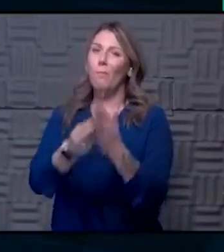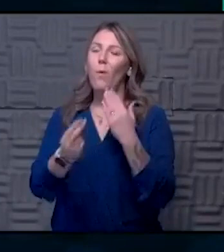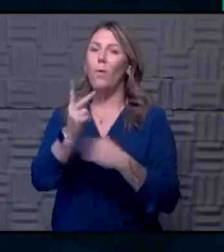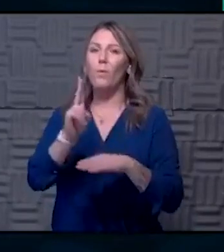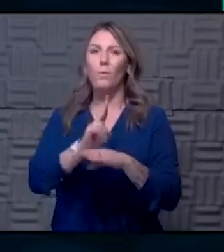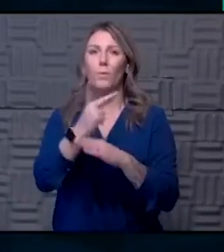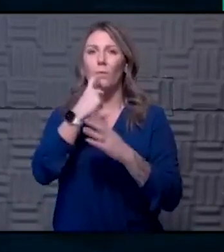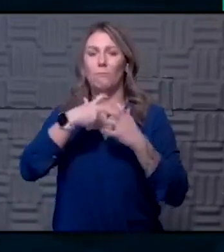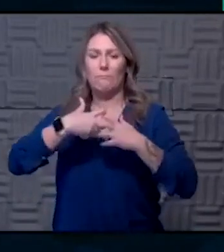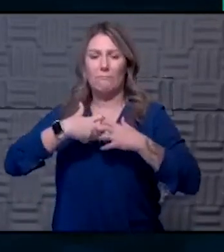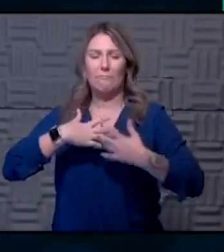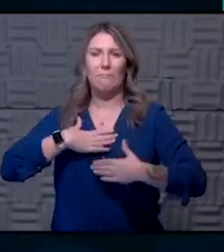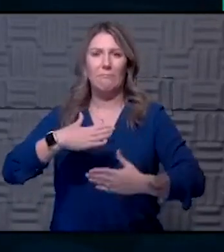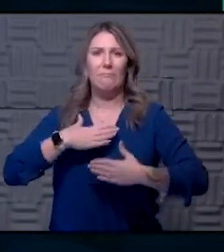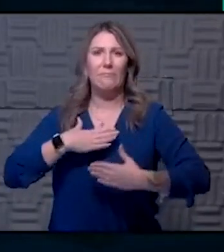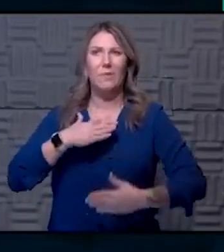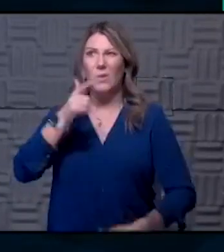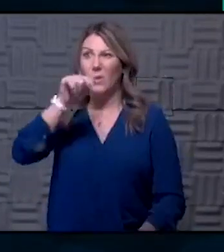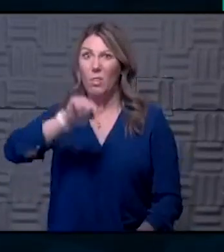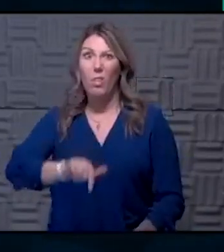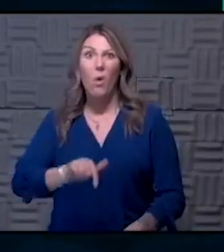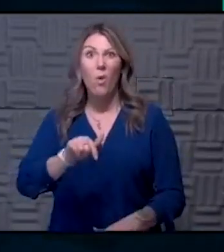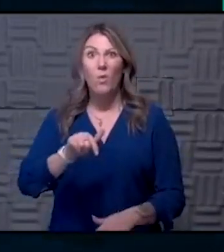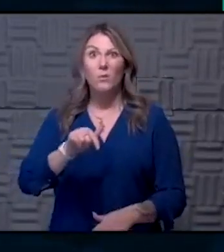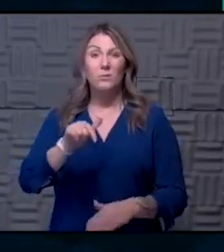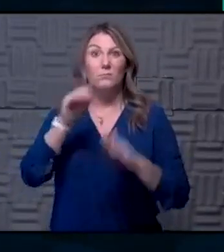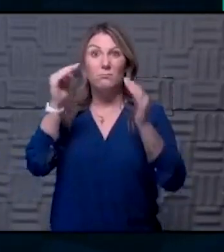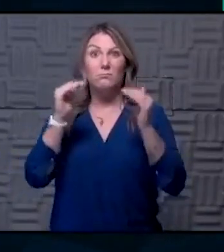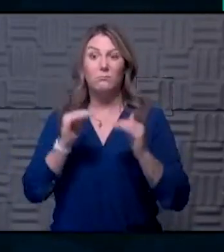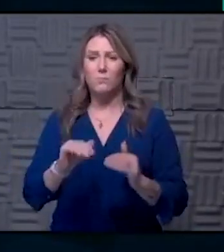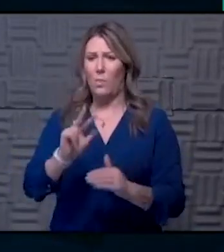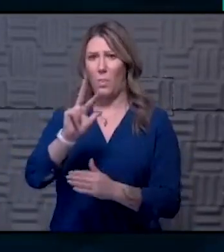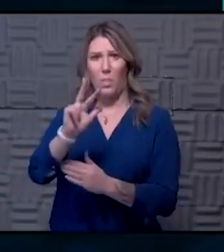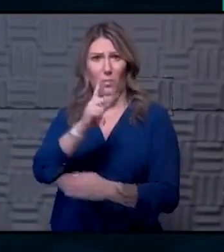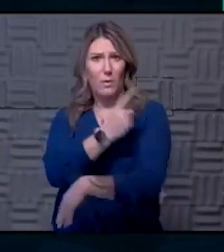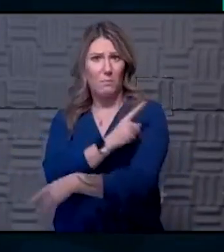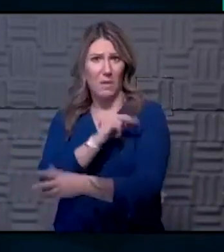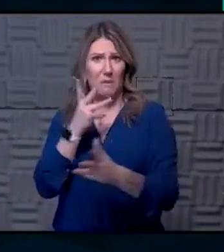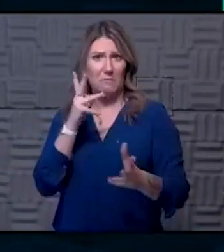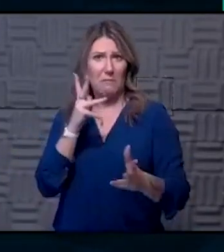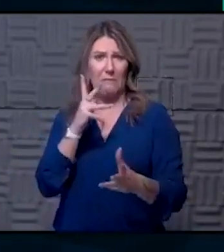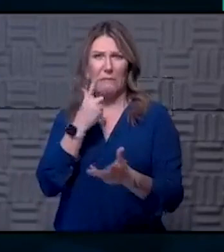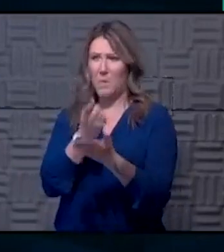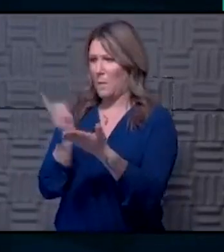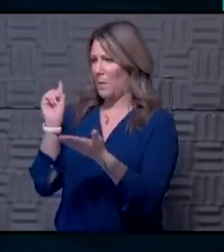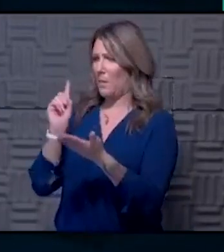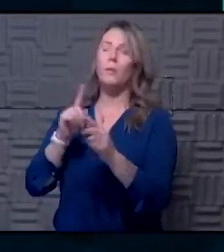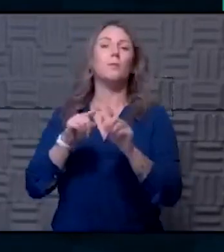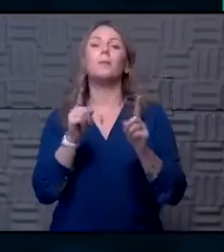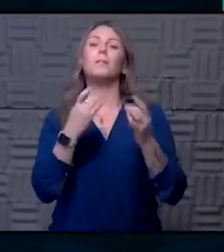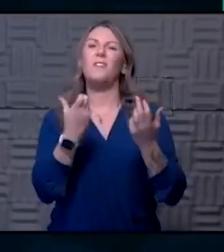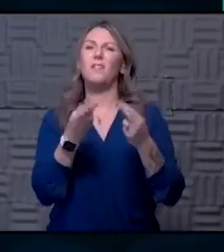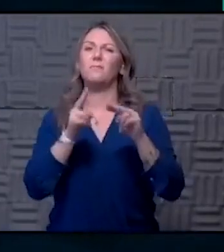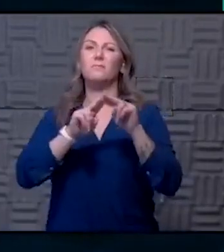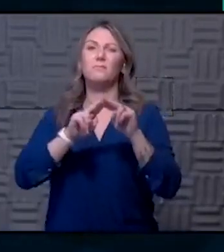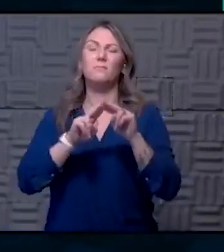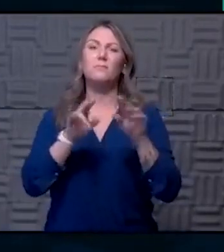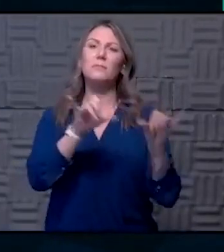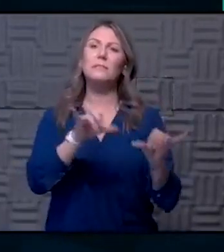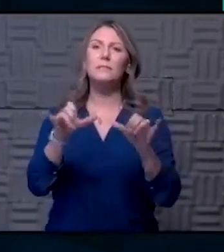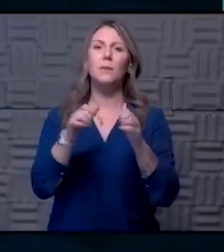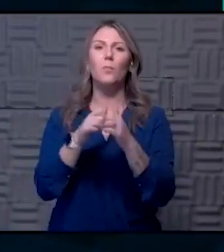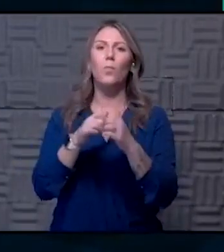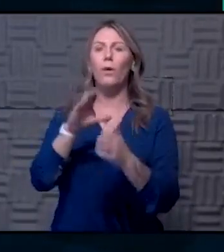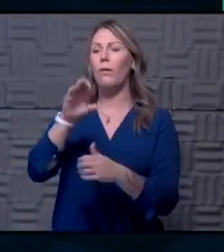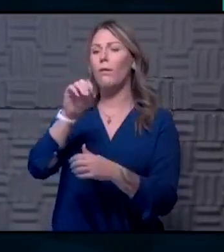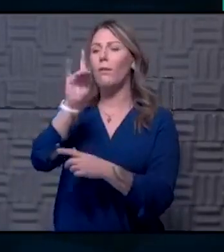had gone down as low as 3 a week or so ago, and had started to come back up. Same thing with Clay